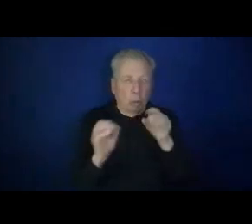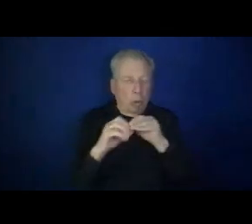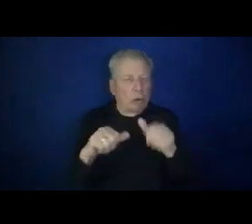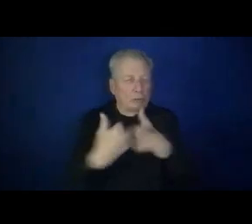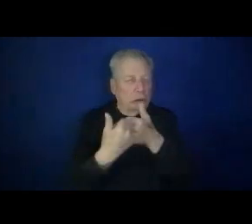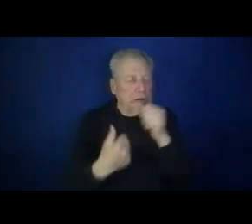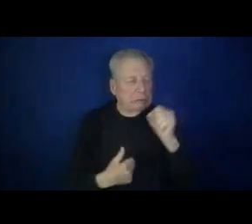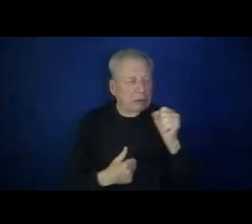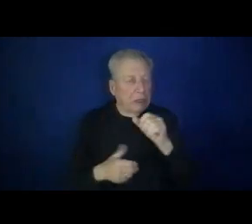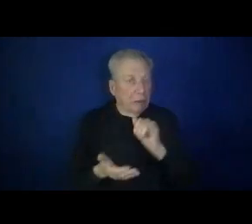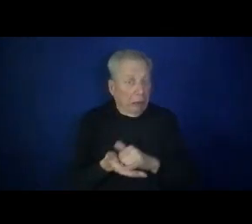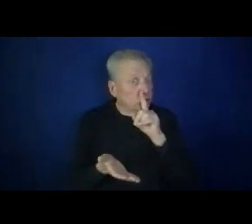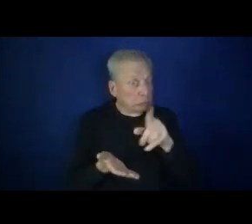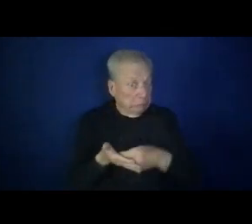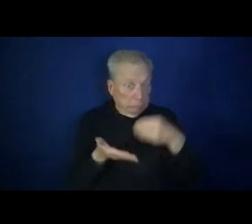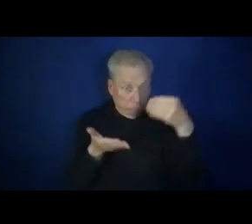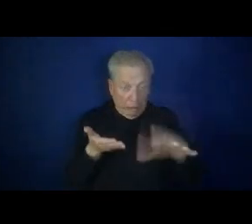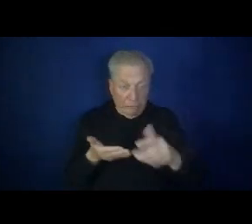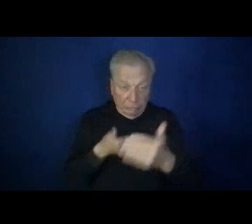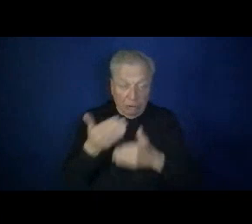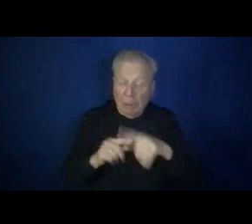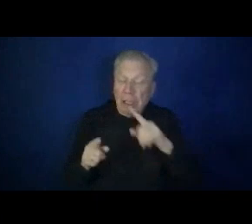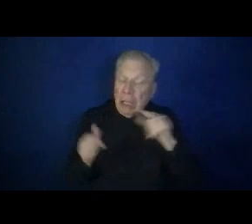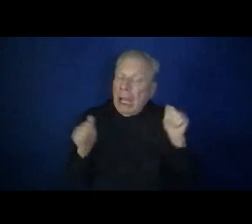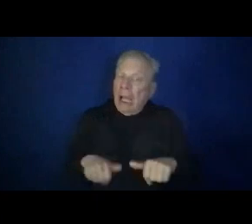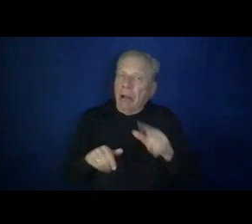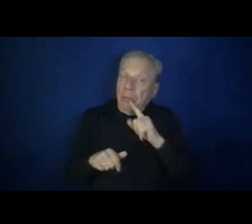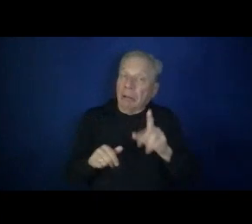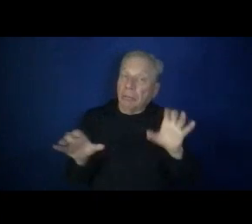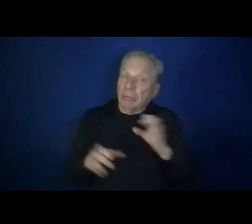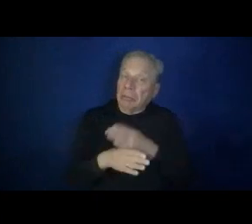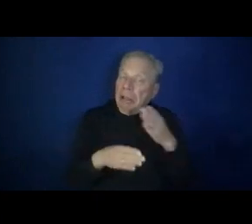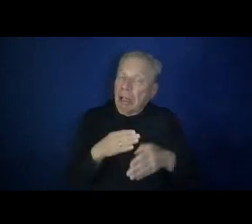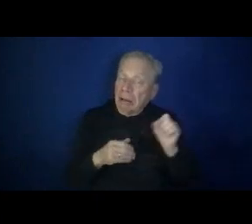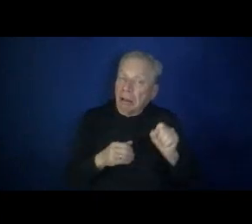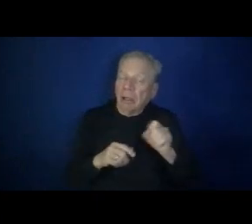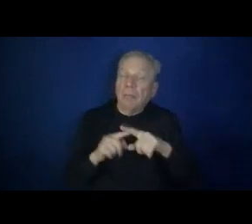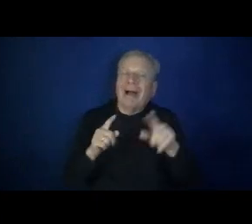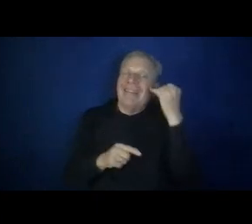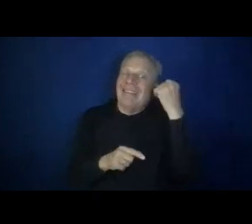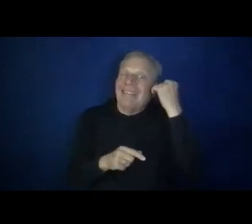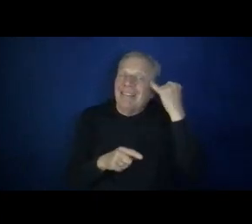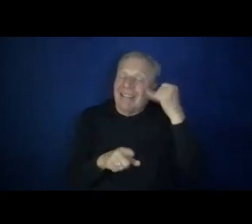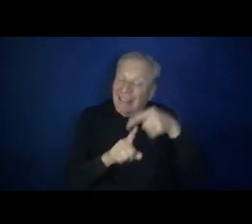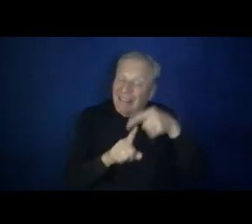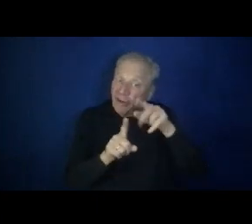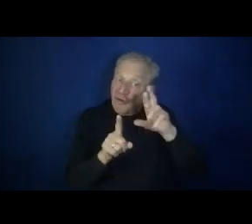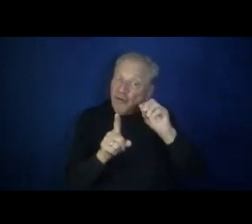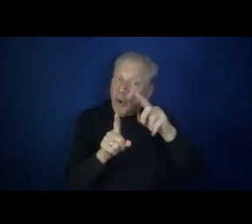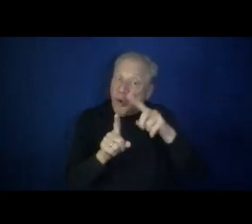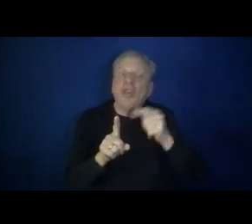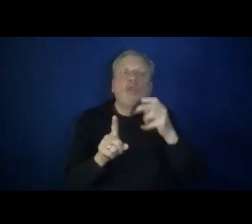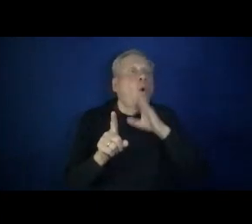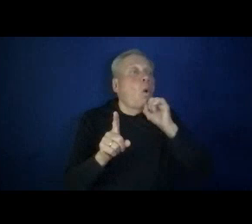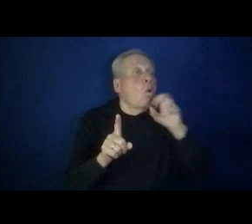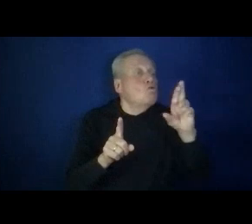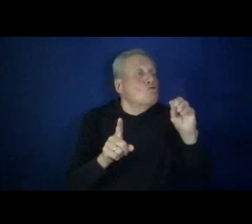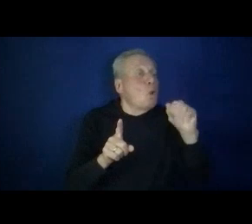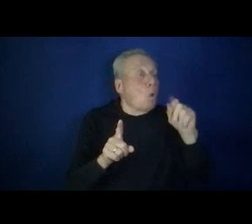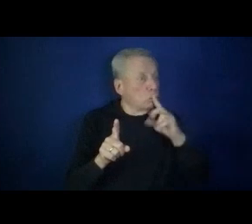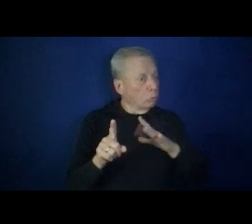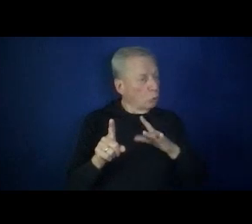that's an expensive option, but could be done. So because the road, the former road is great all the way down